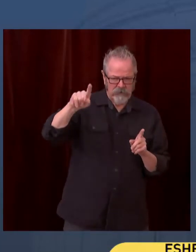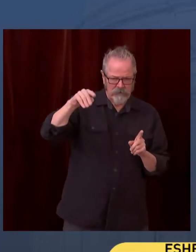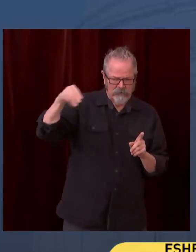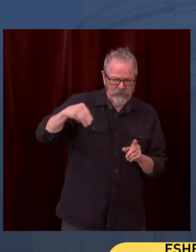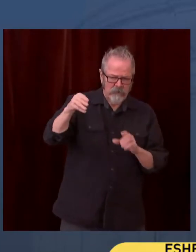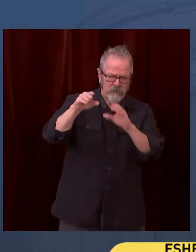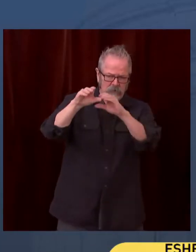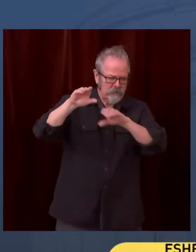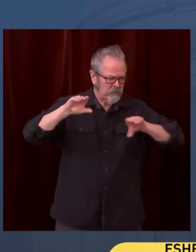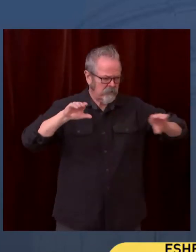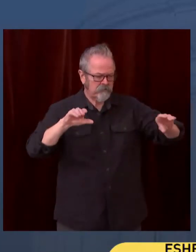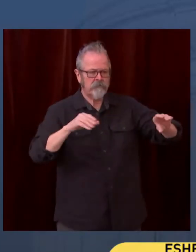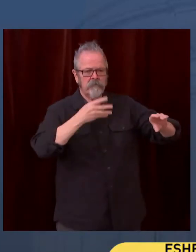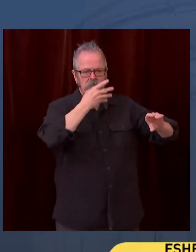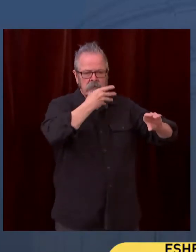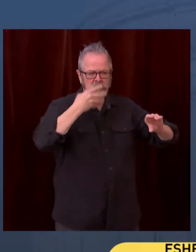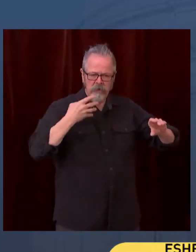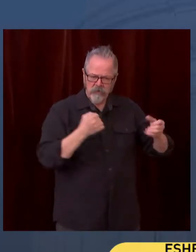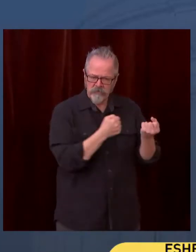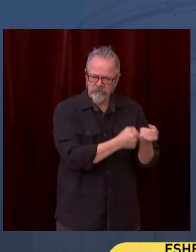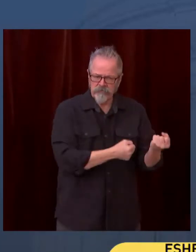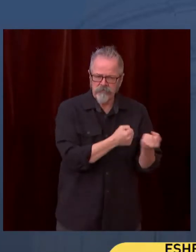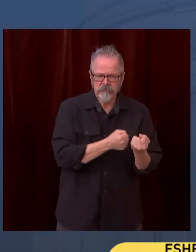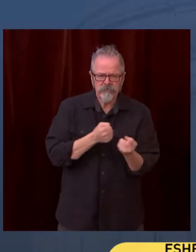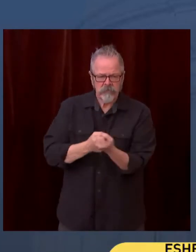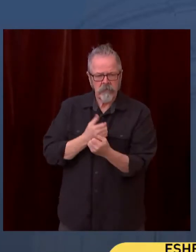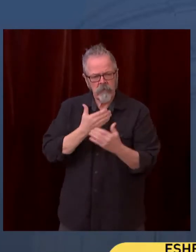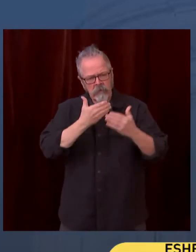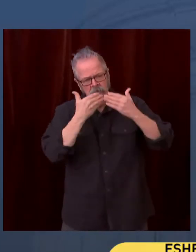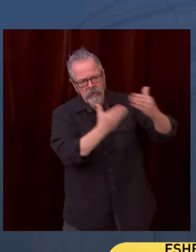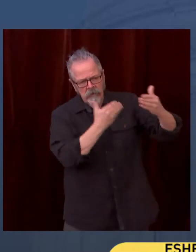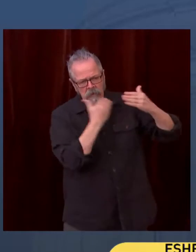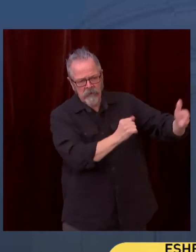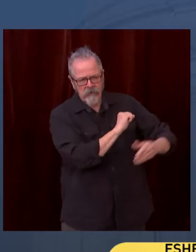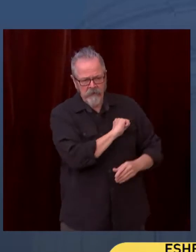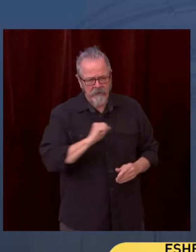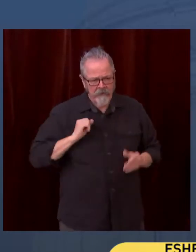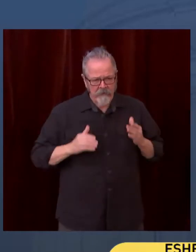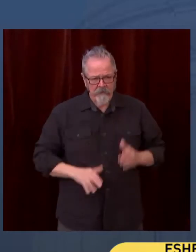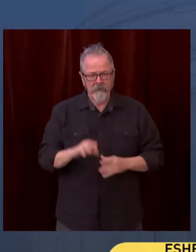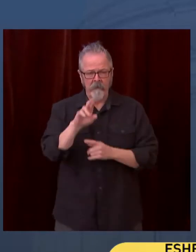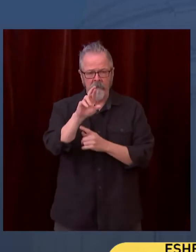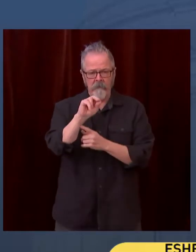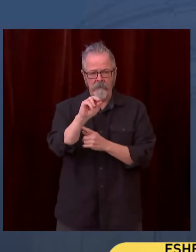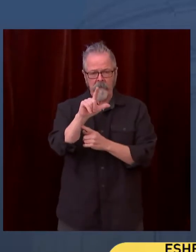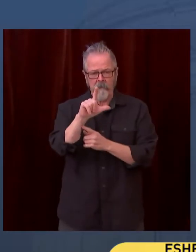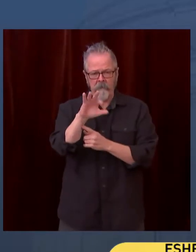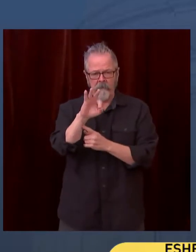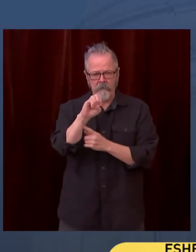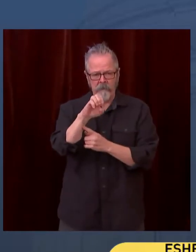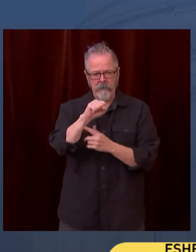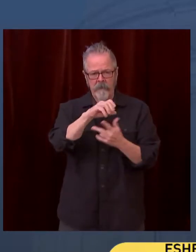effort. Happy to listen to my senator, Senator Rolfes. Senator.